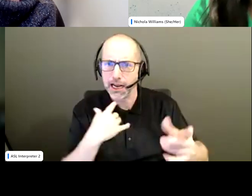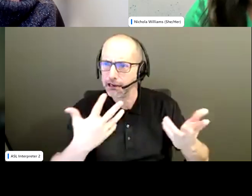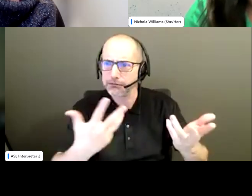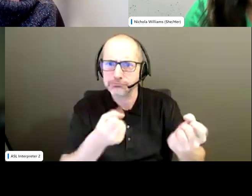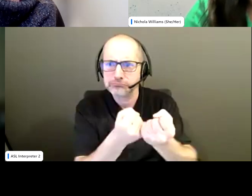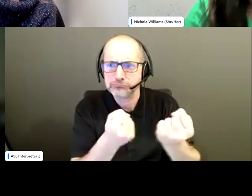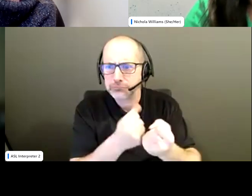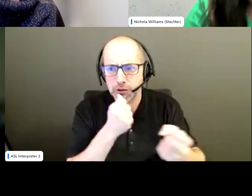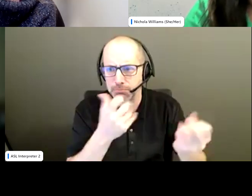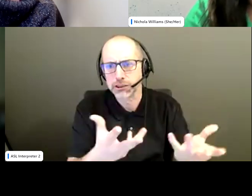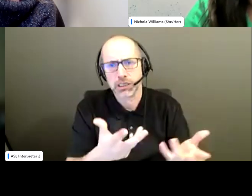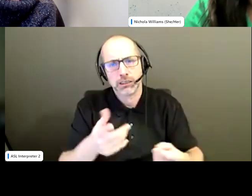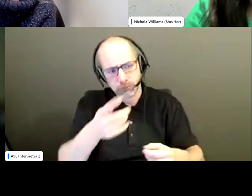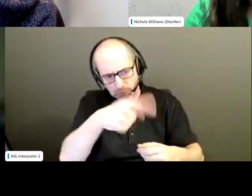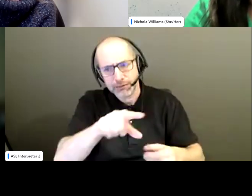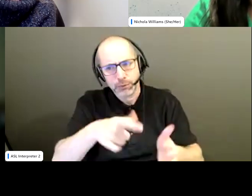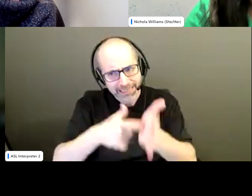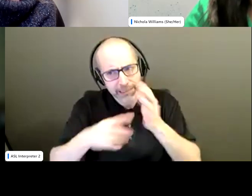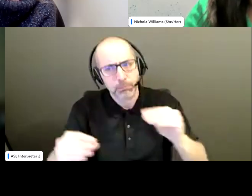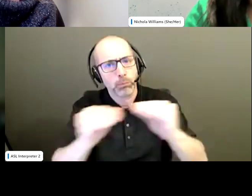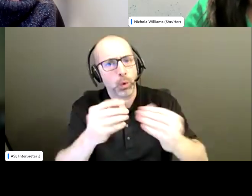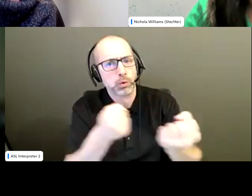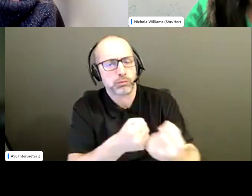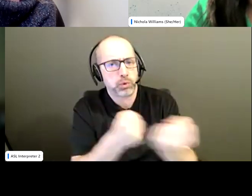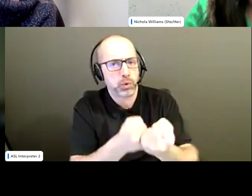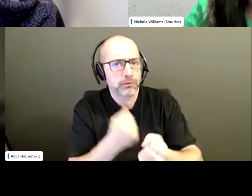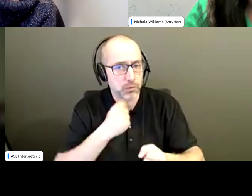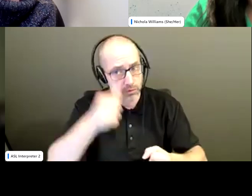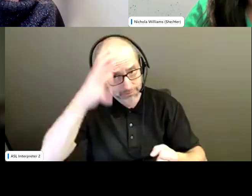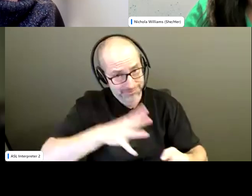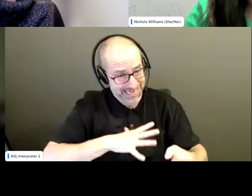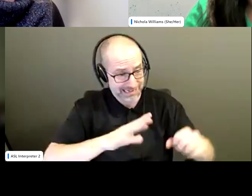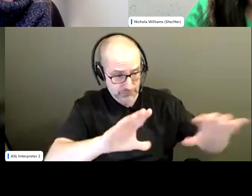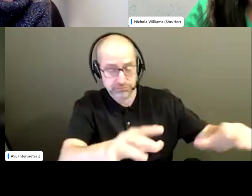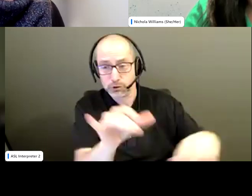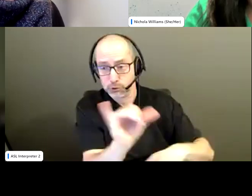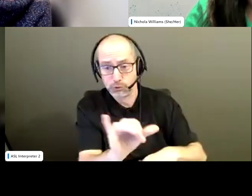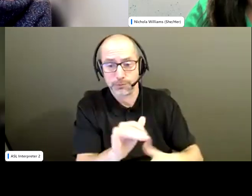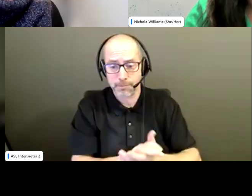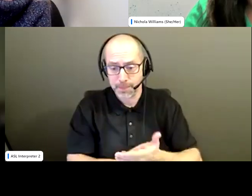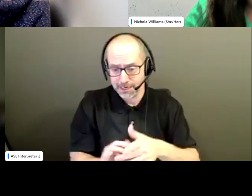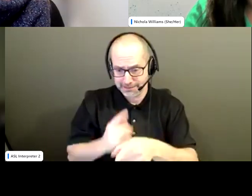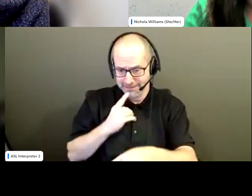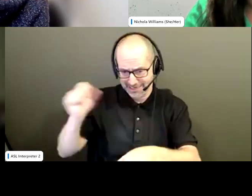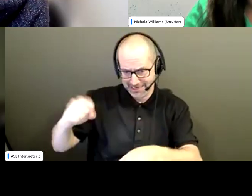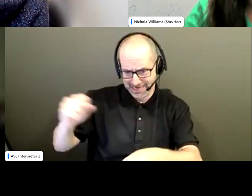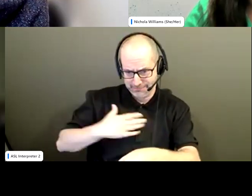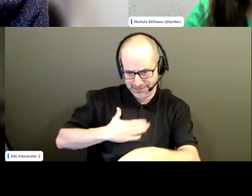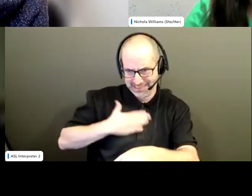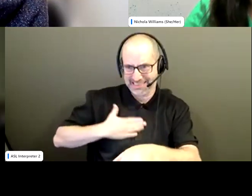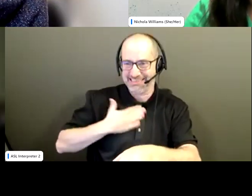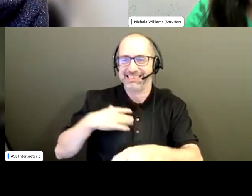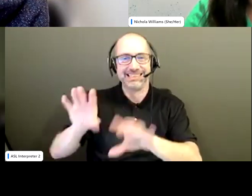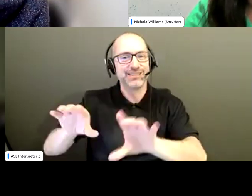abuse, and we do need more supports for that population. Okay, and Stephanie says yes, please. So she will be following